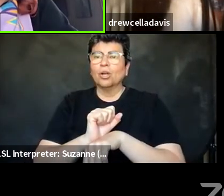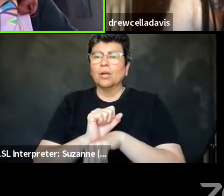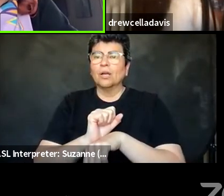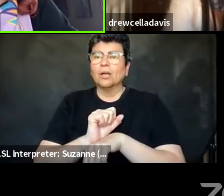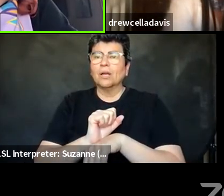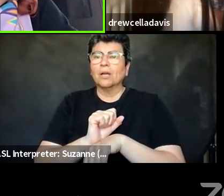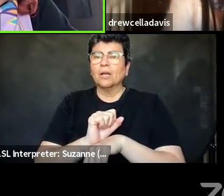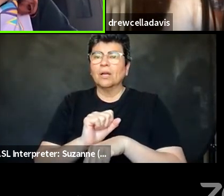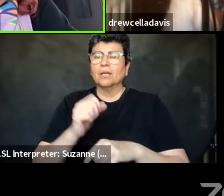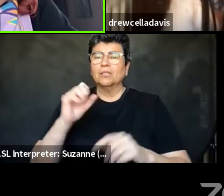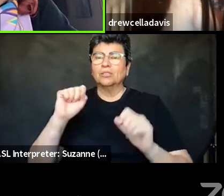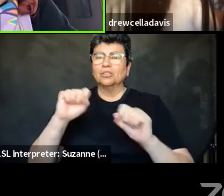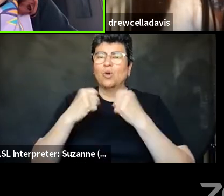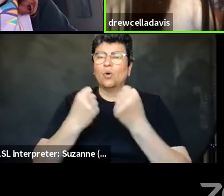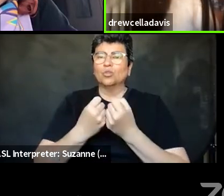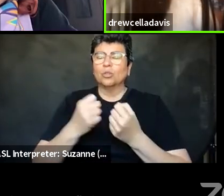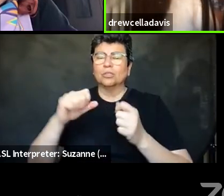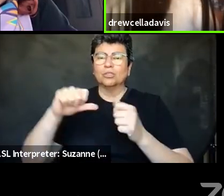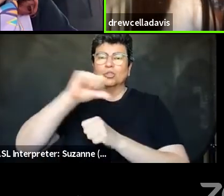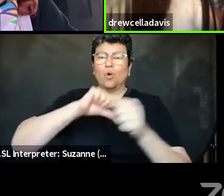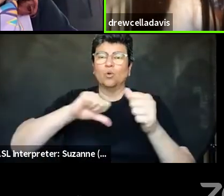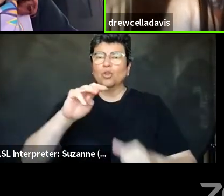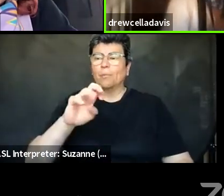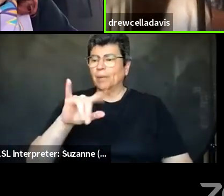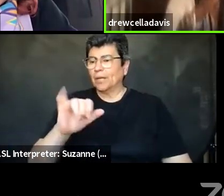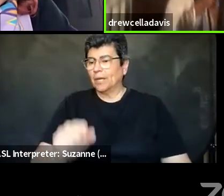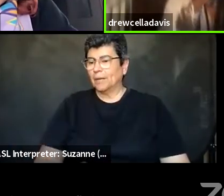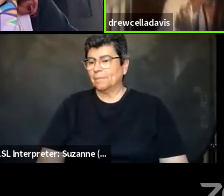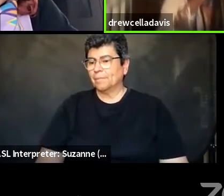social media handles you'd like to share.